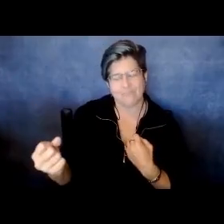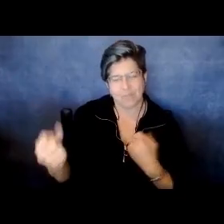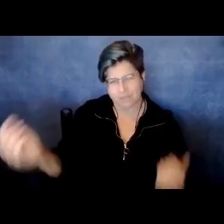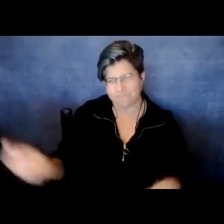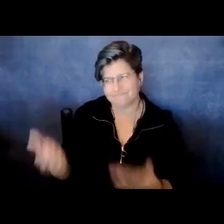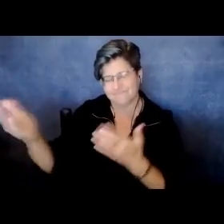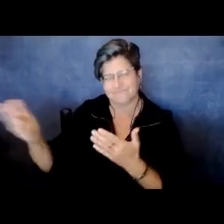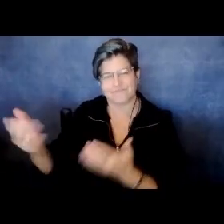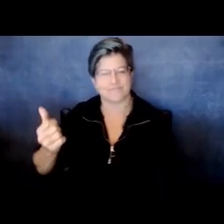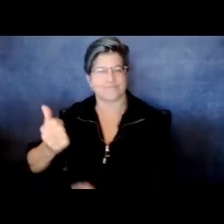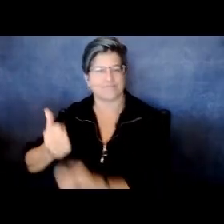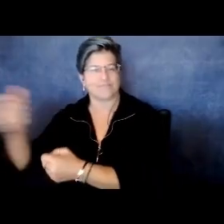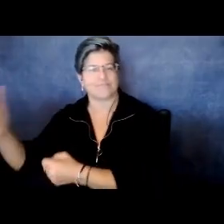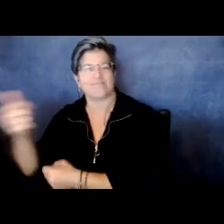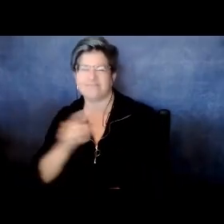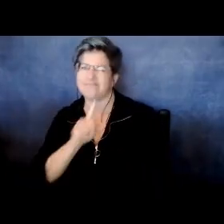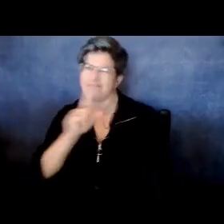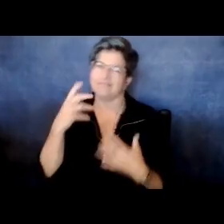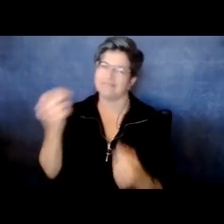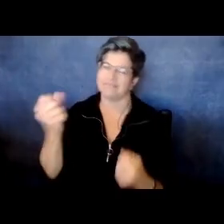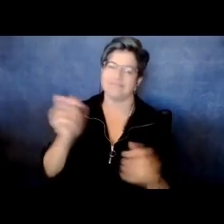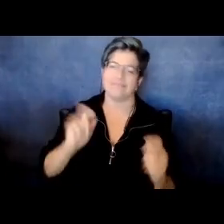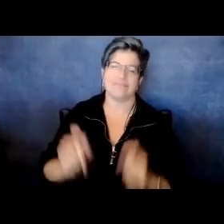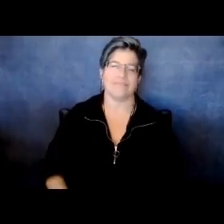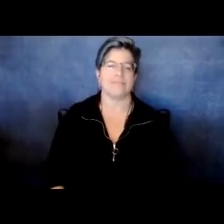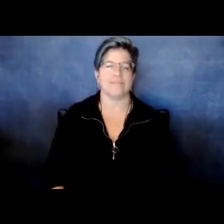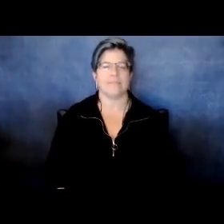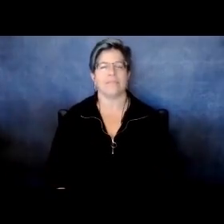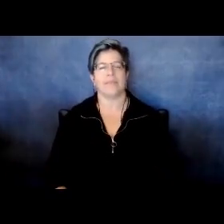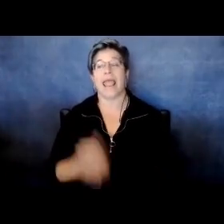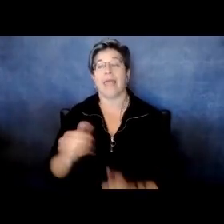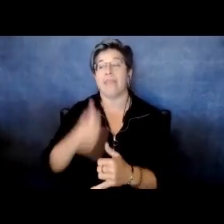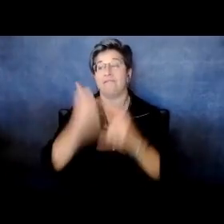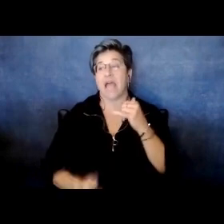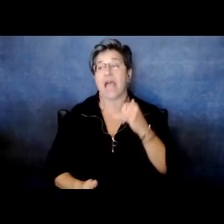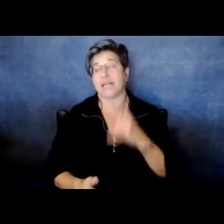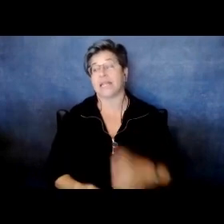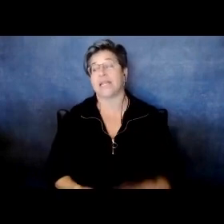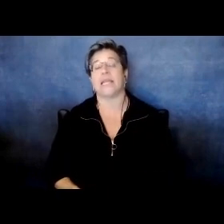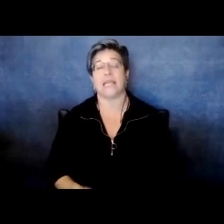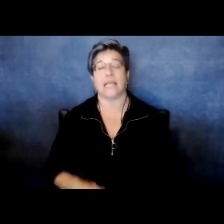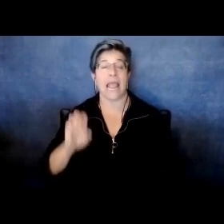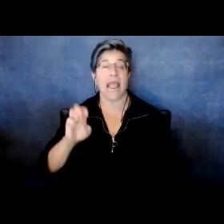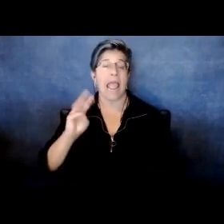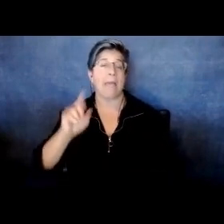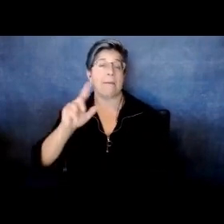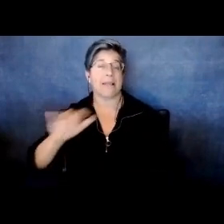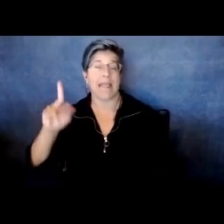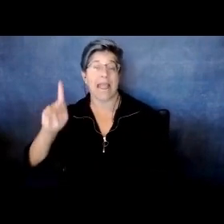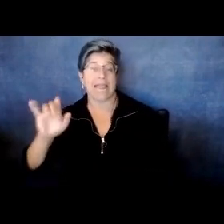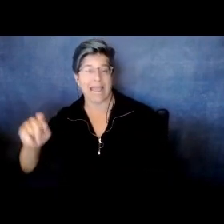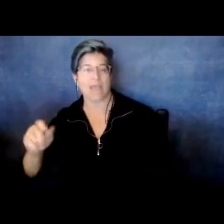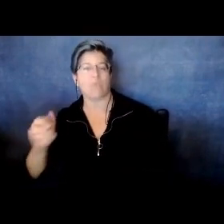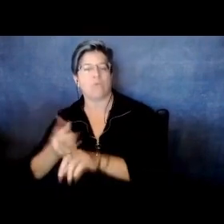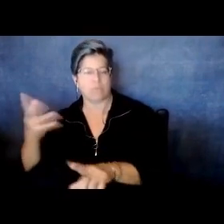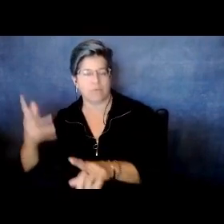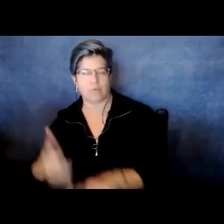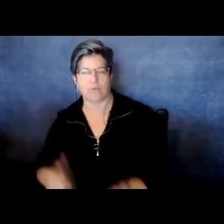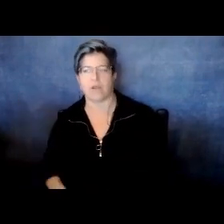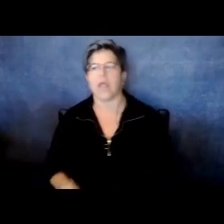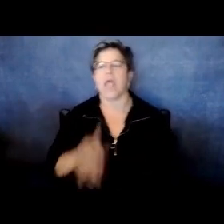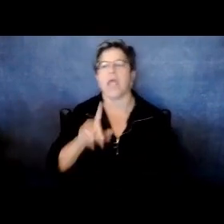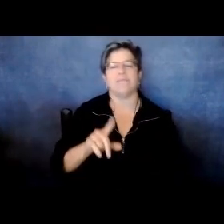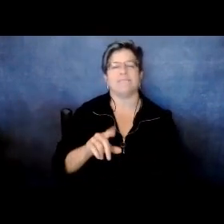And then finally, and Emily and Jake will discuss a little bit more towards the end of the webinar, the importance of